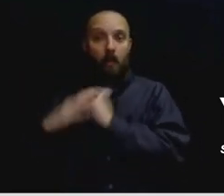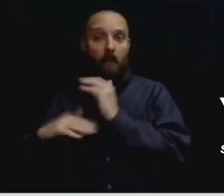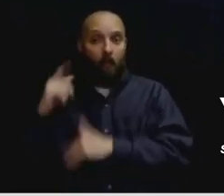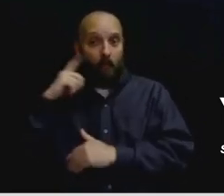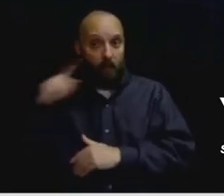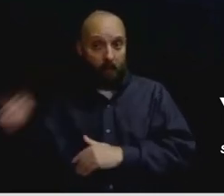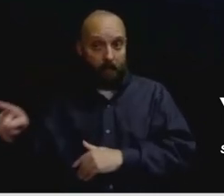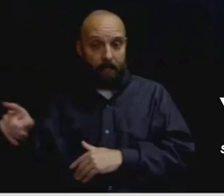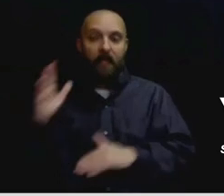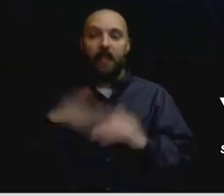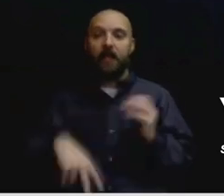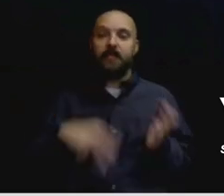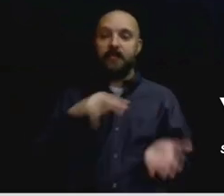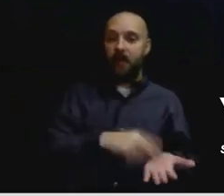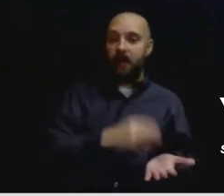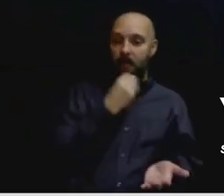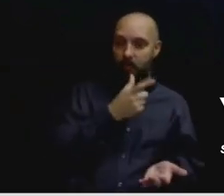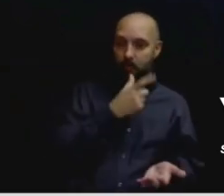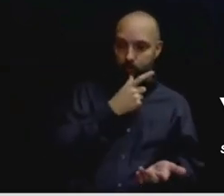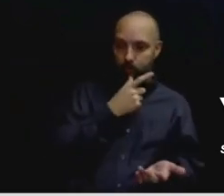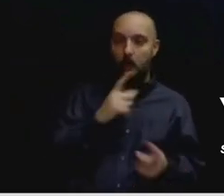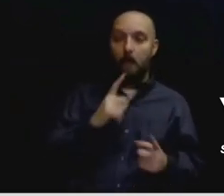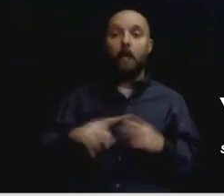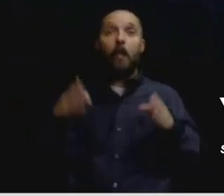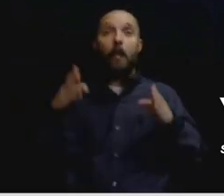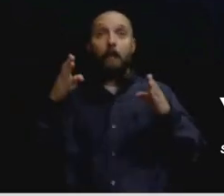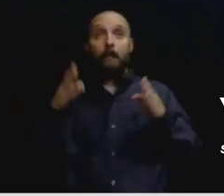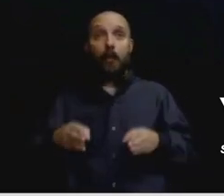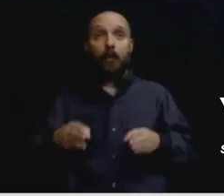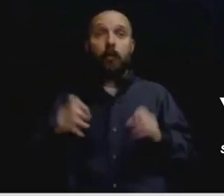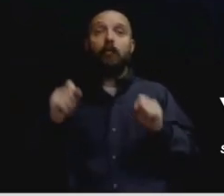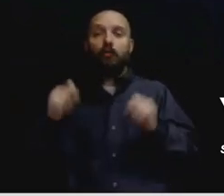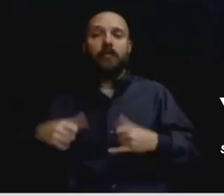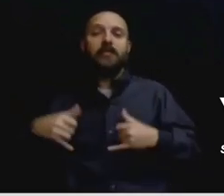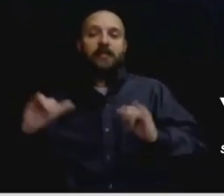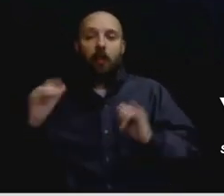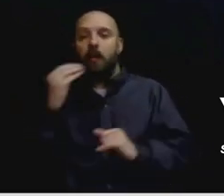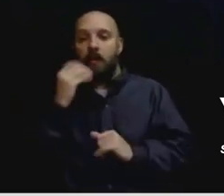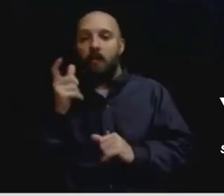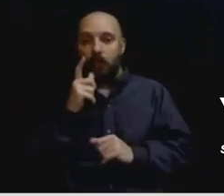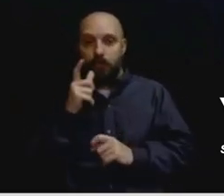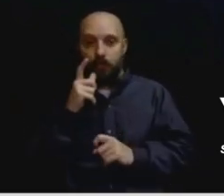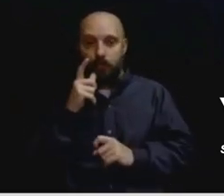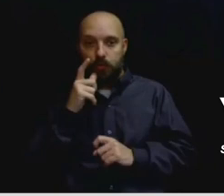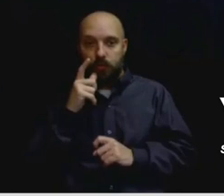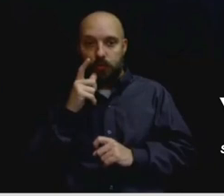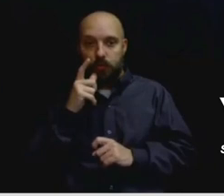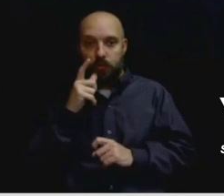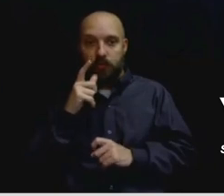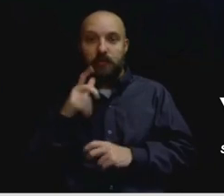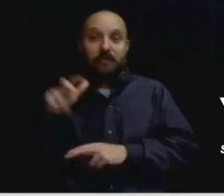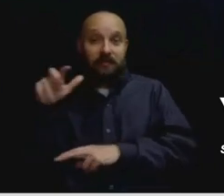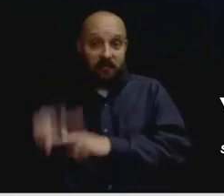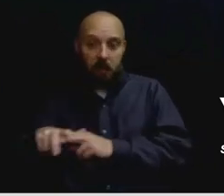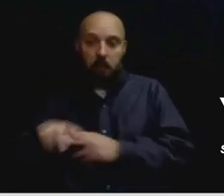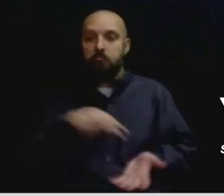than standing, but the person would be able to eat lunch sitting or